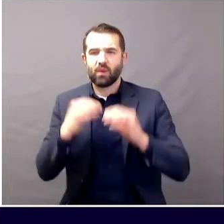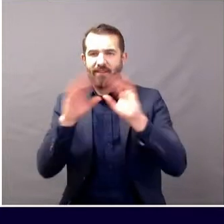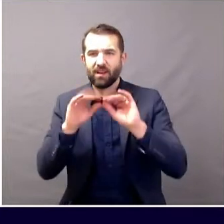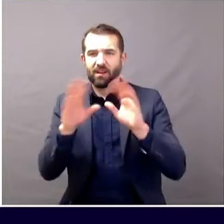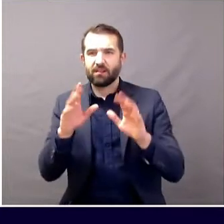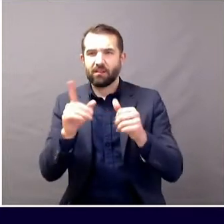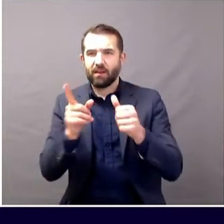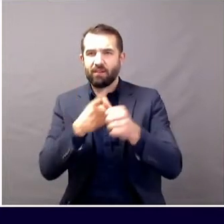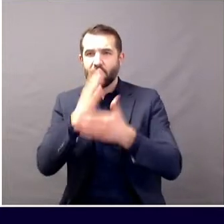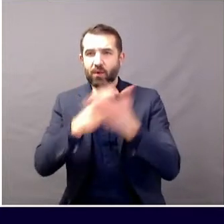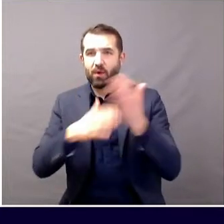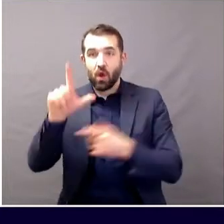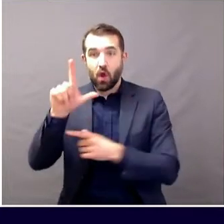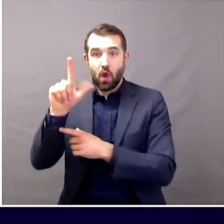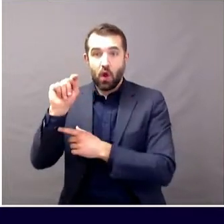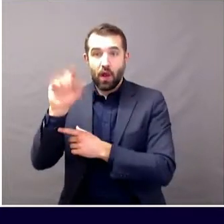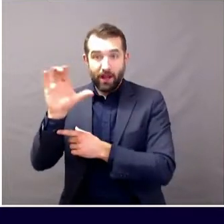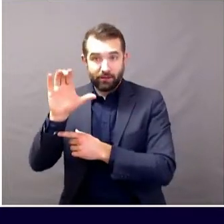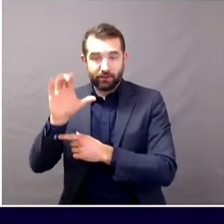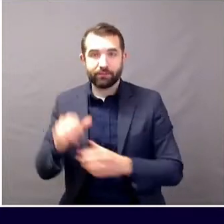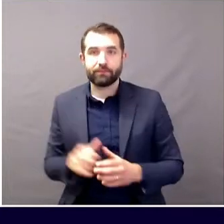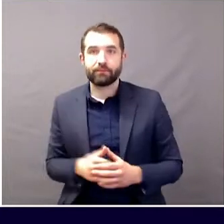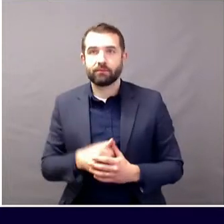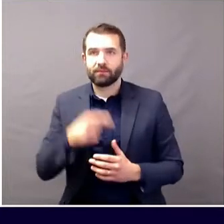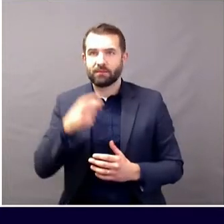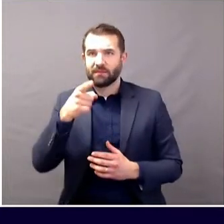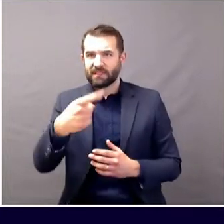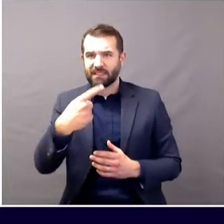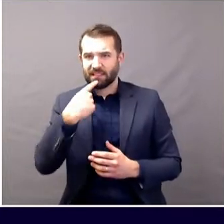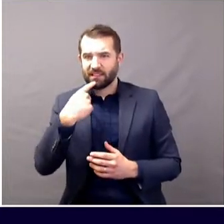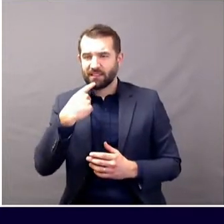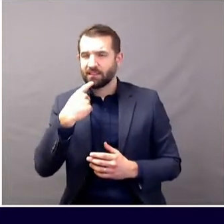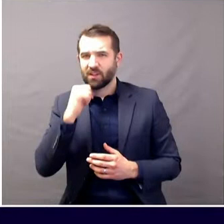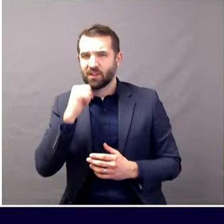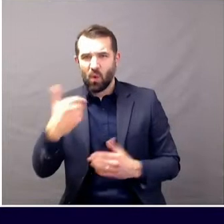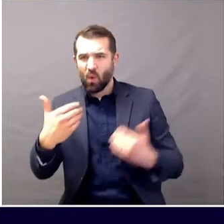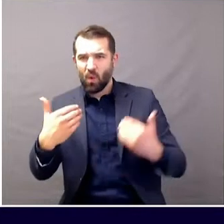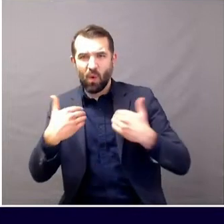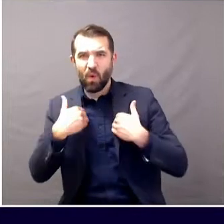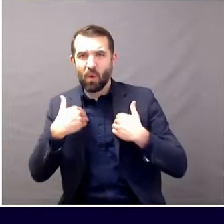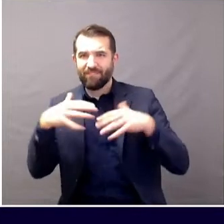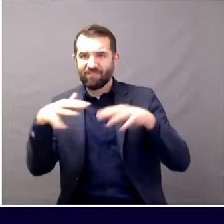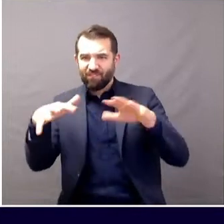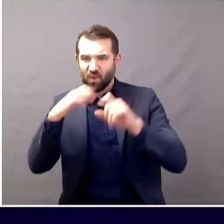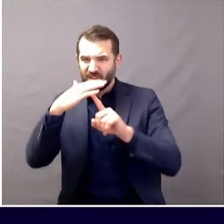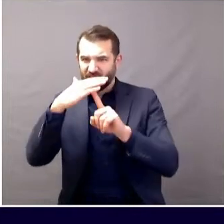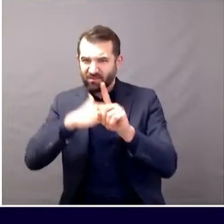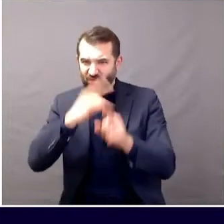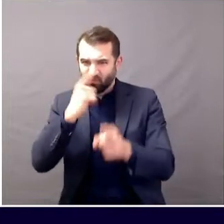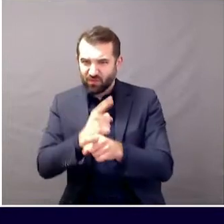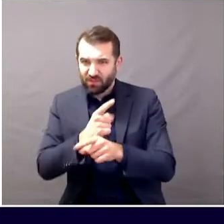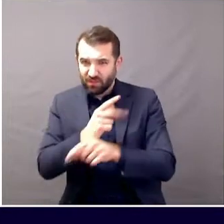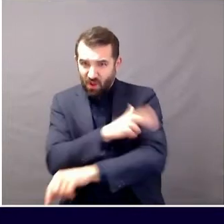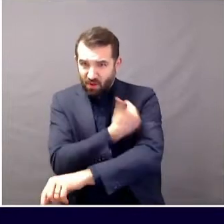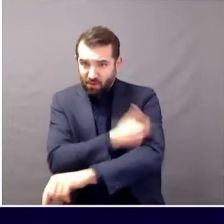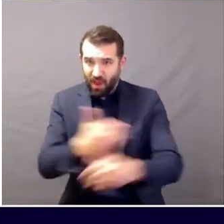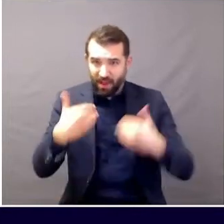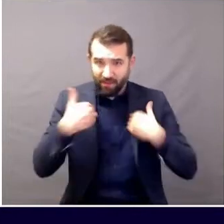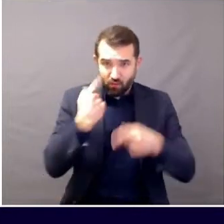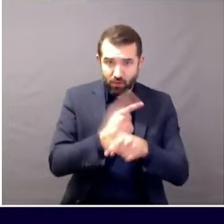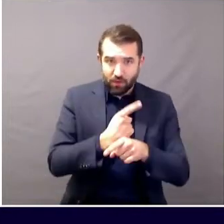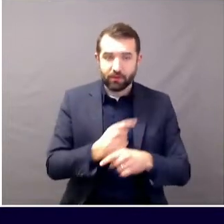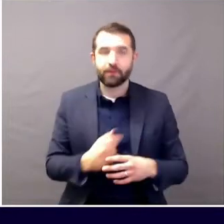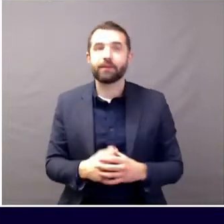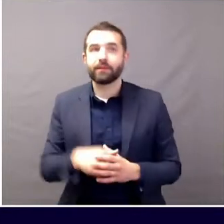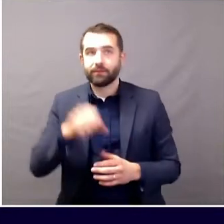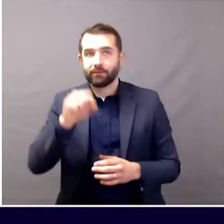care facilities. Those aren't the places that have the freezers, the hospitals do, correct? Oh, well, staging areas at chain pharmacies do as